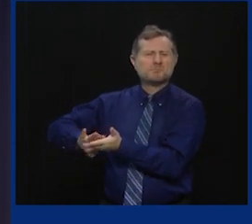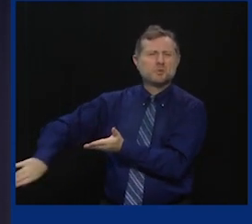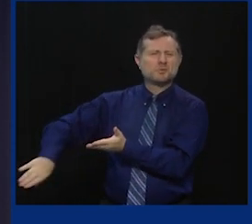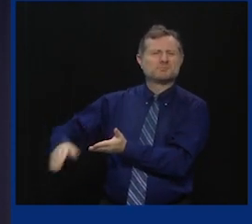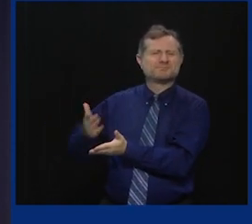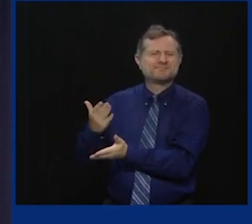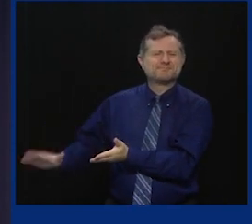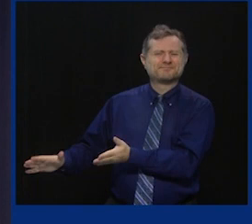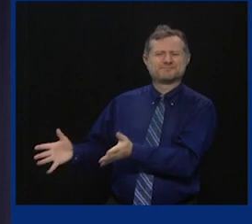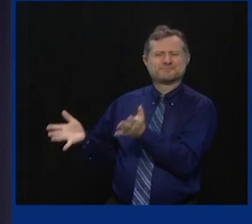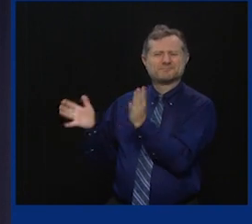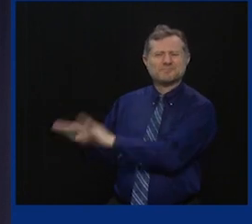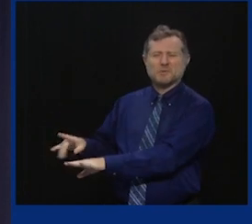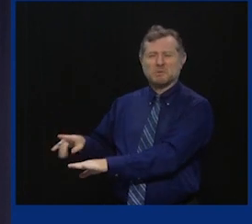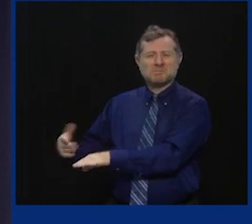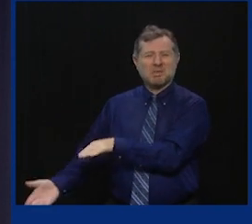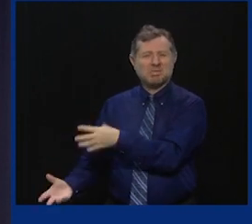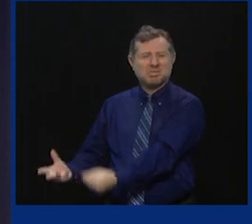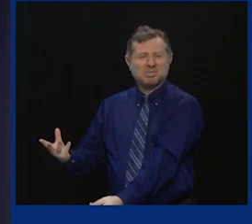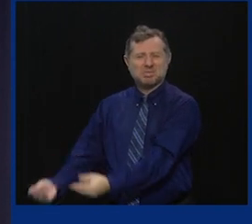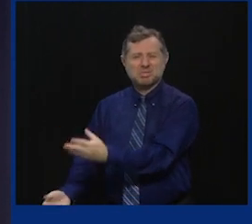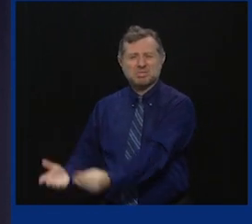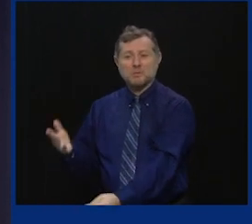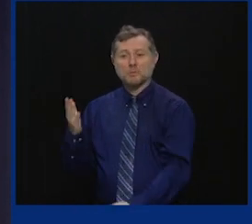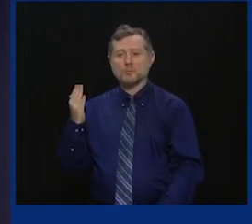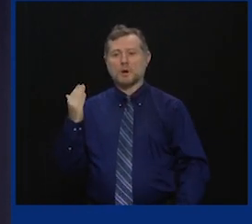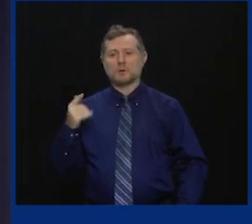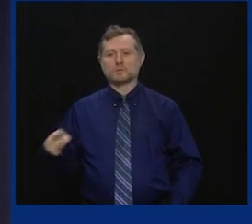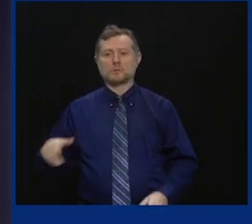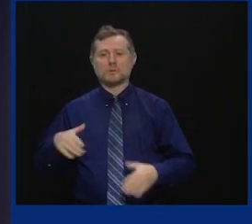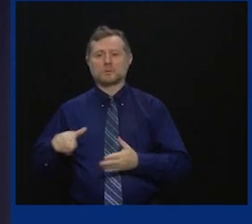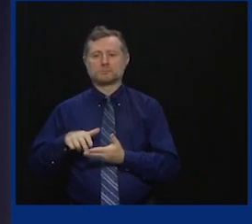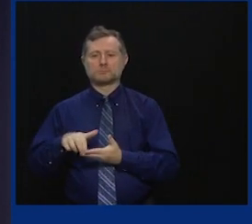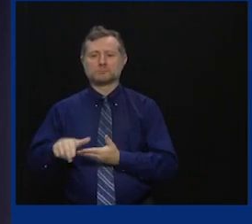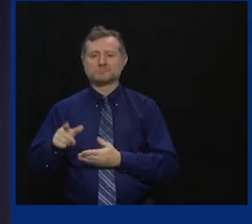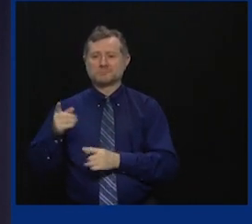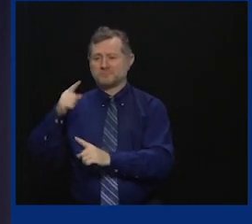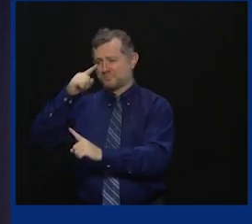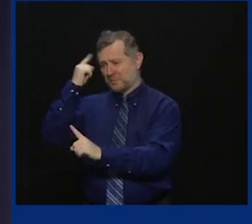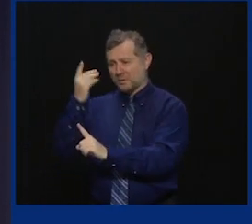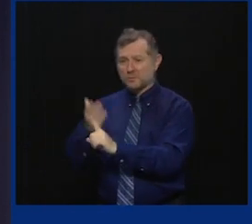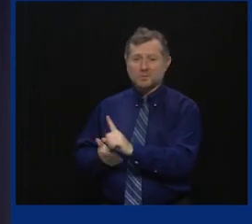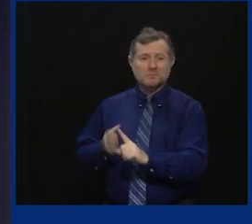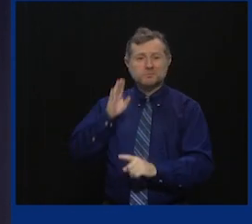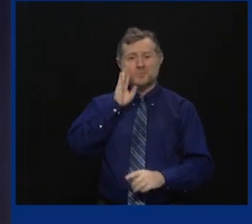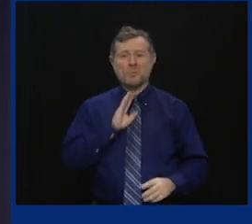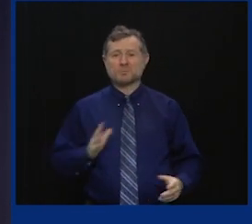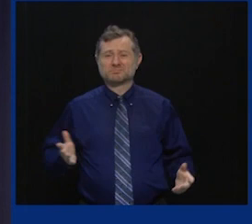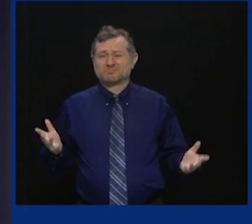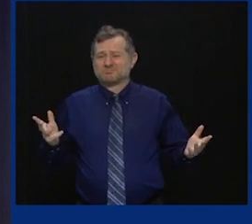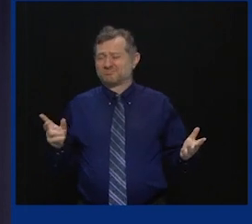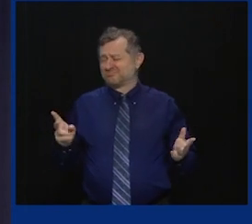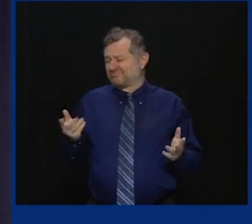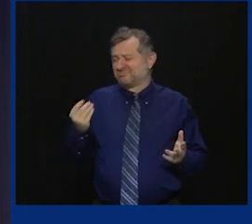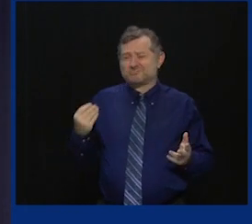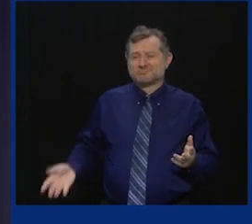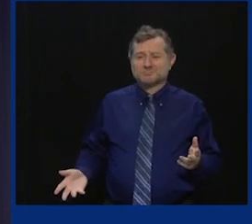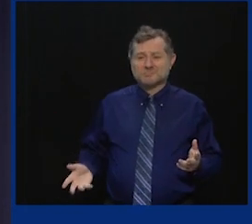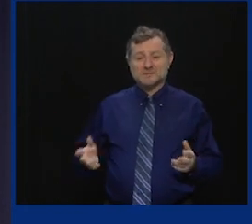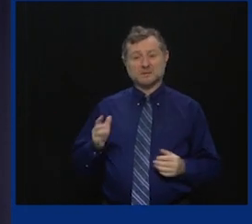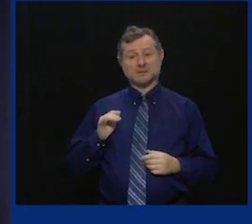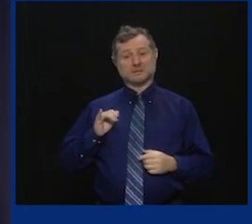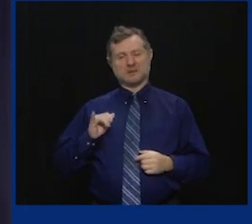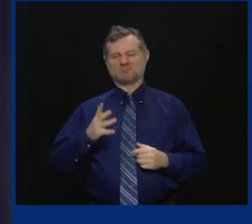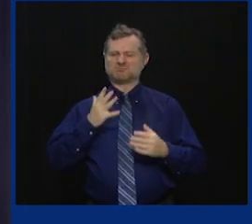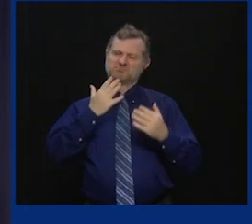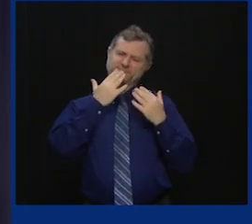die because they are walking while Black or brown. So I'm really thankful that we have progressive minds like